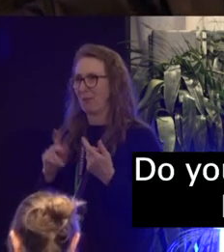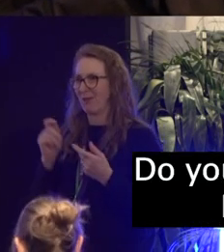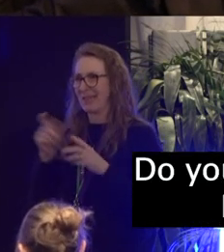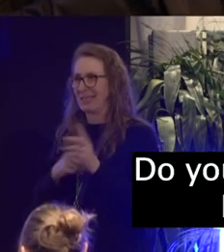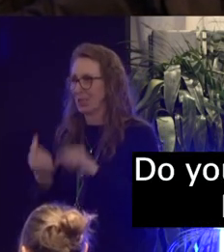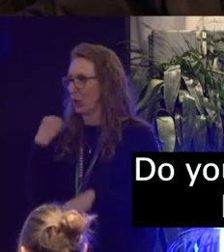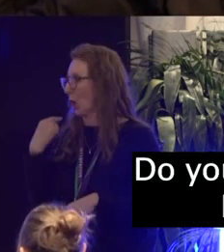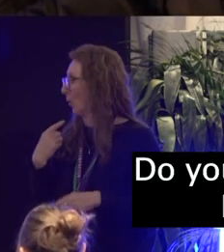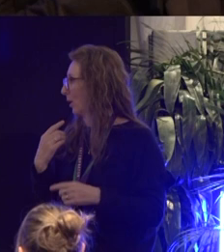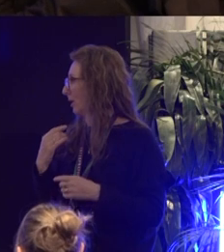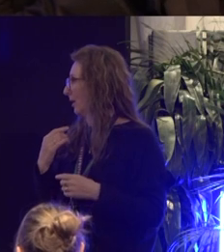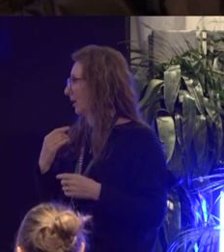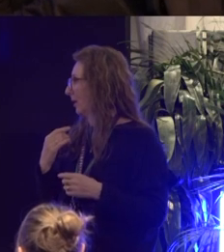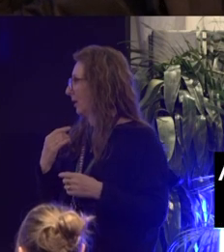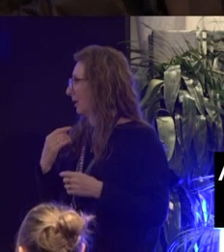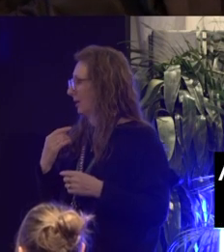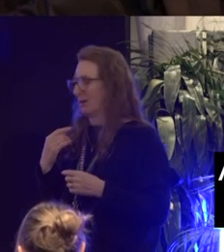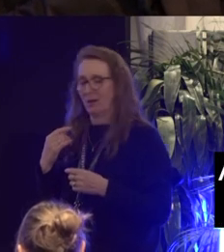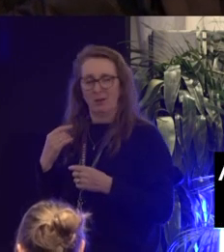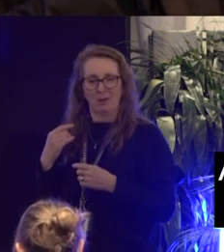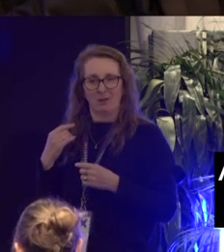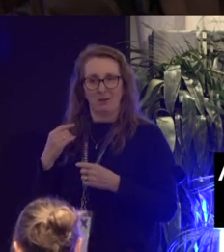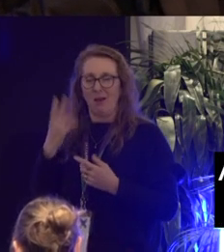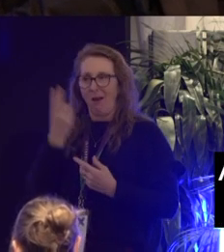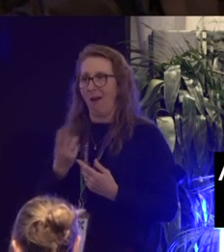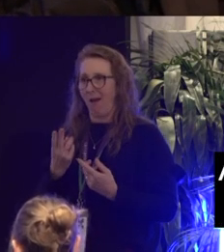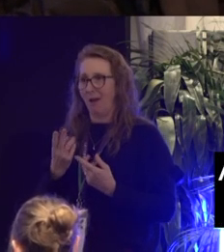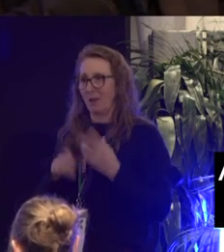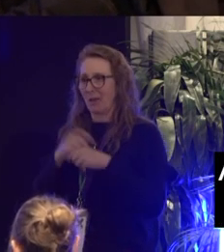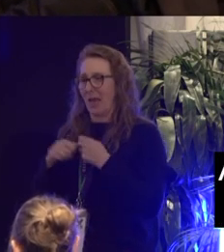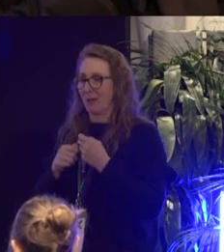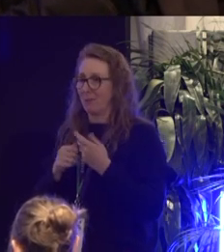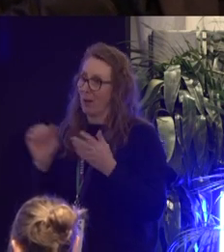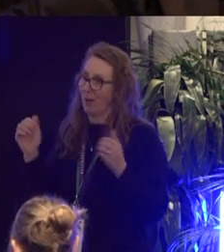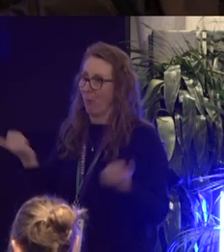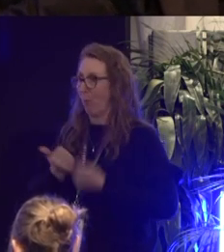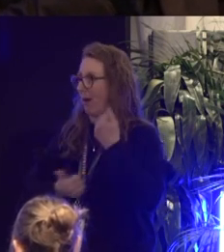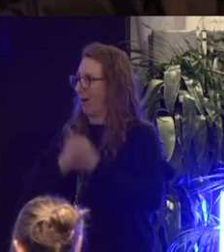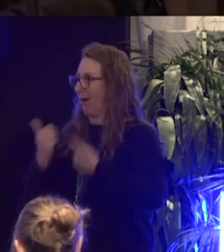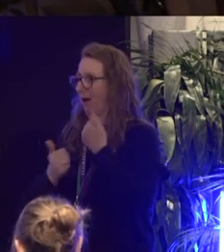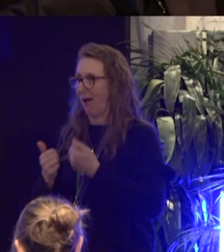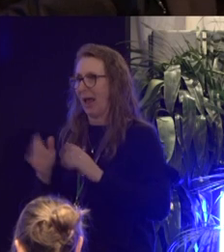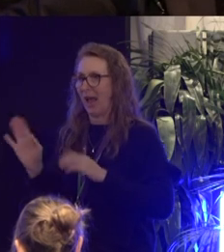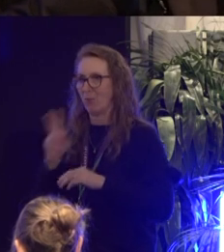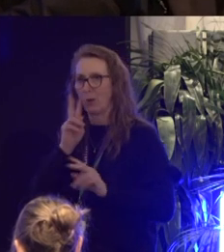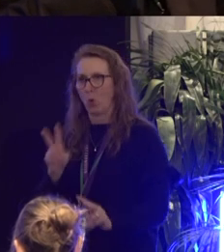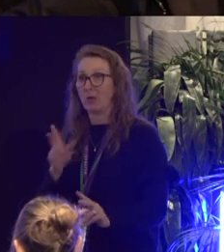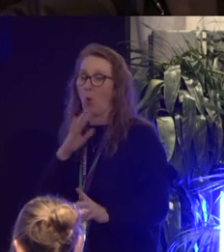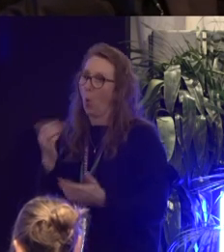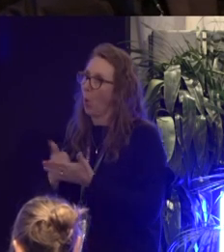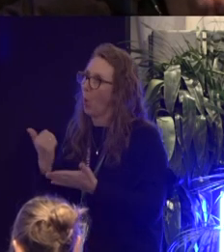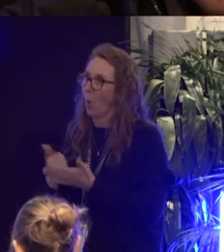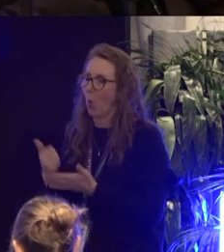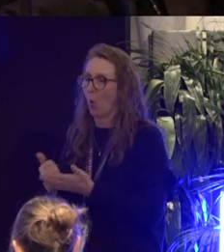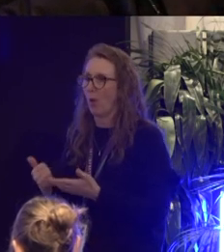Scandi Noir became really fashionable on telly? Yeah. And suddenly everyone was watching it, and everyone was saying how great it was. the dramas weren't necessarily better,